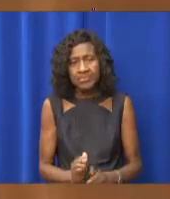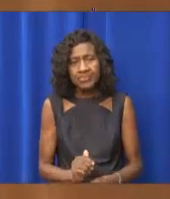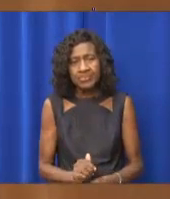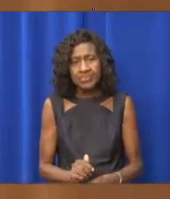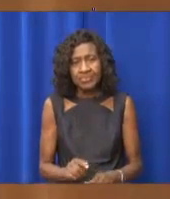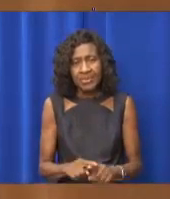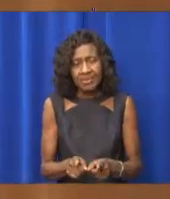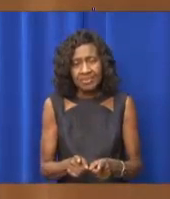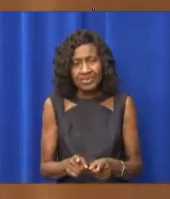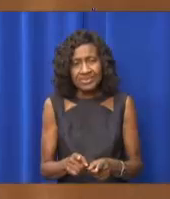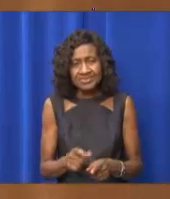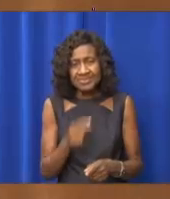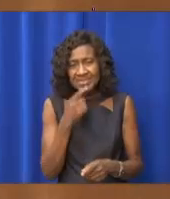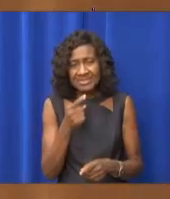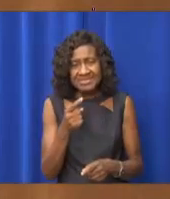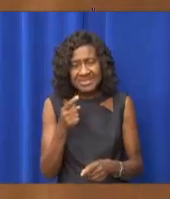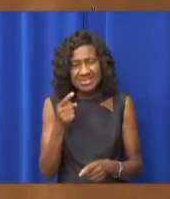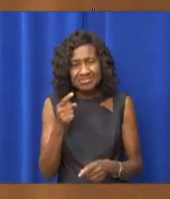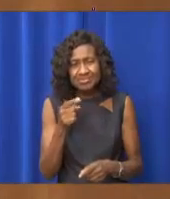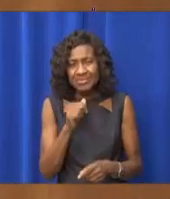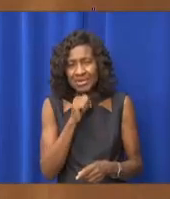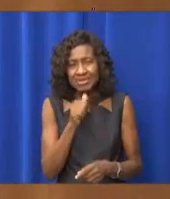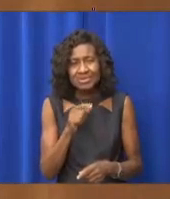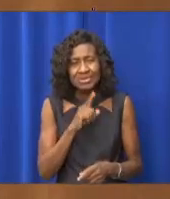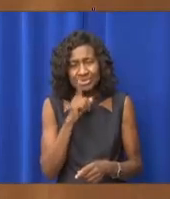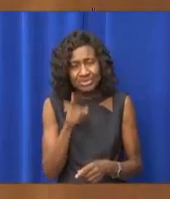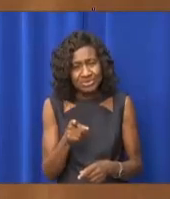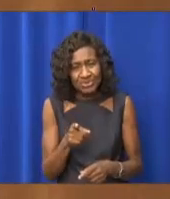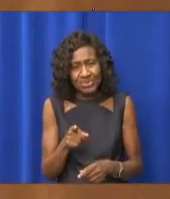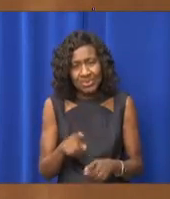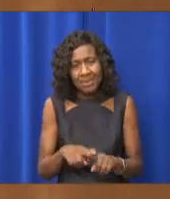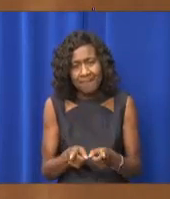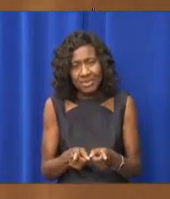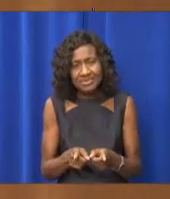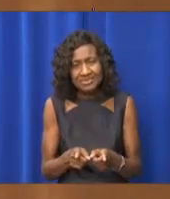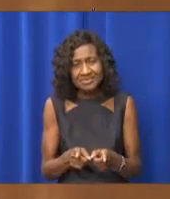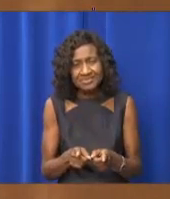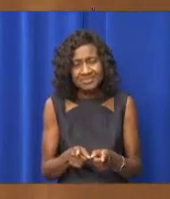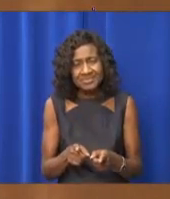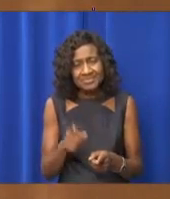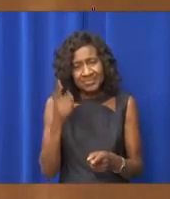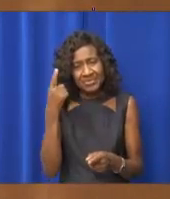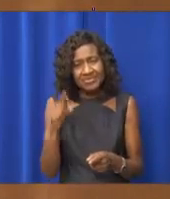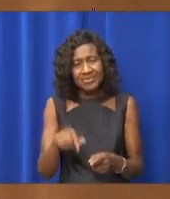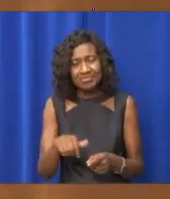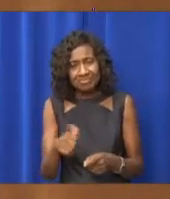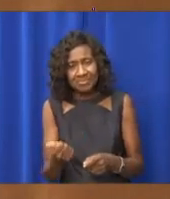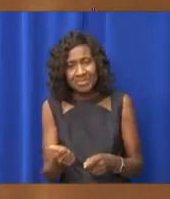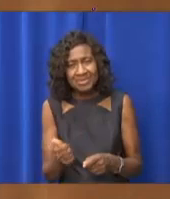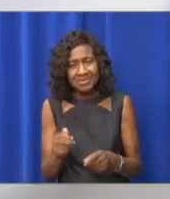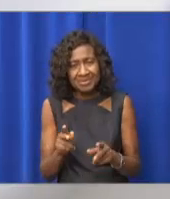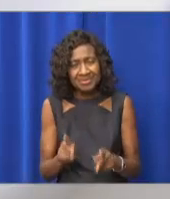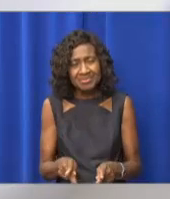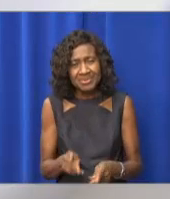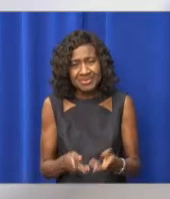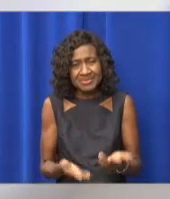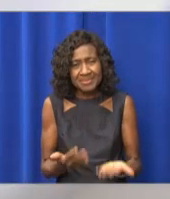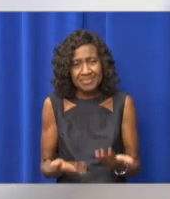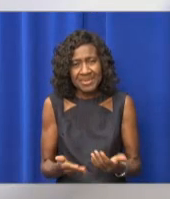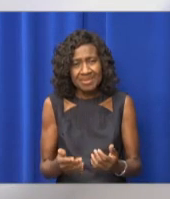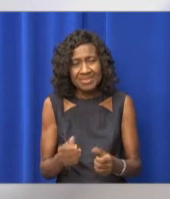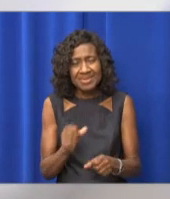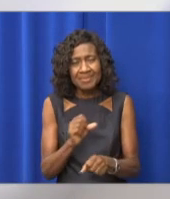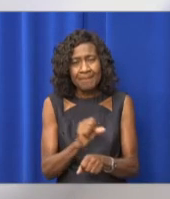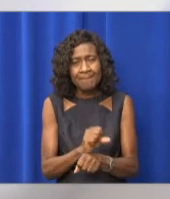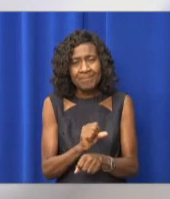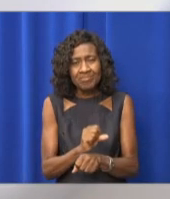to an employment lawyer, I think, to get a definitive answer about the law on that one. I'll revise somewhat. Okay, thank you very much. Thank you,